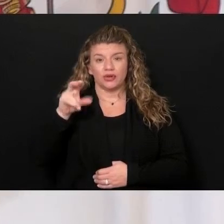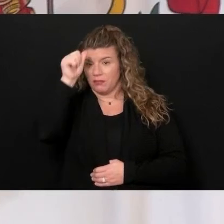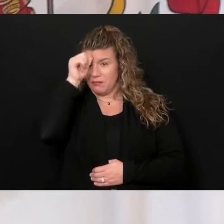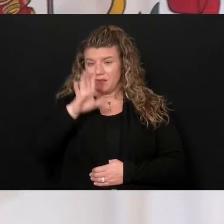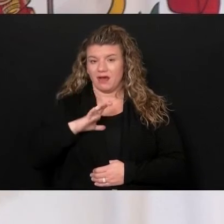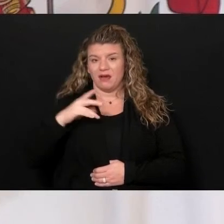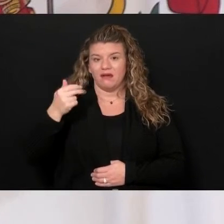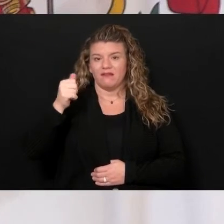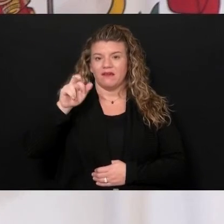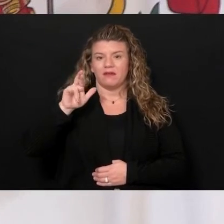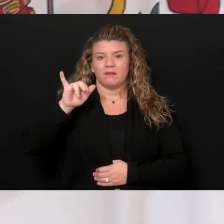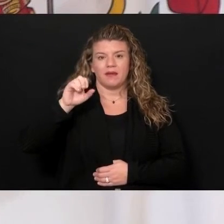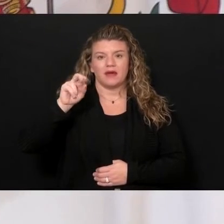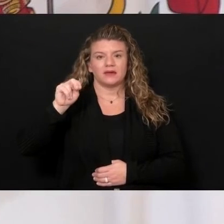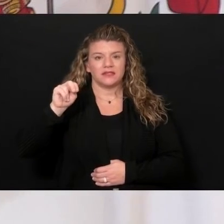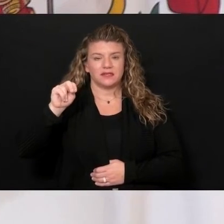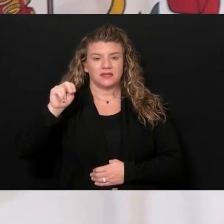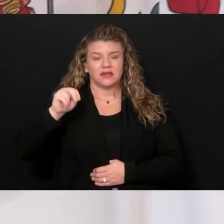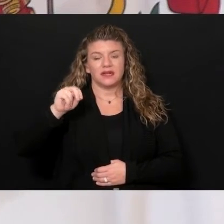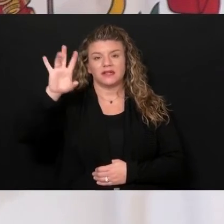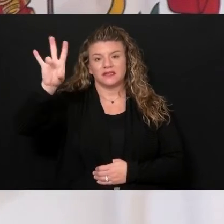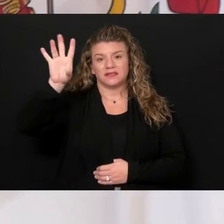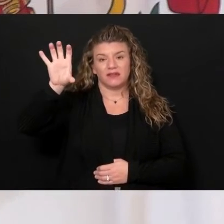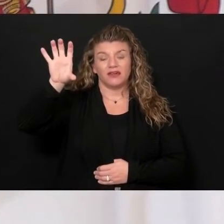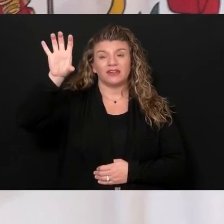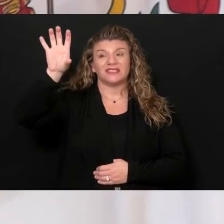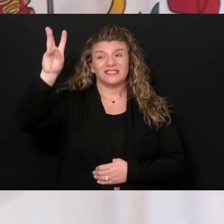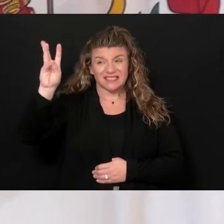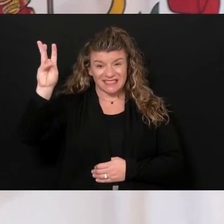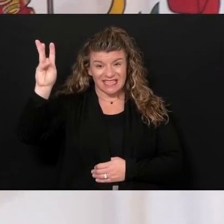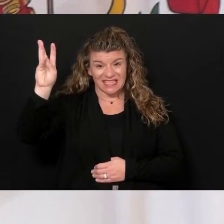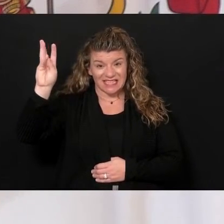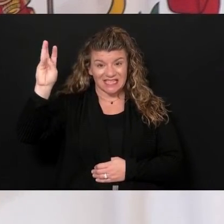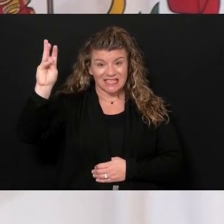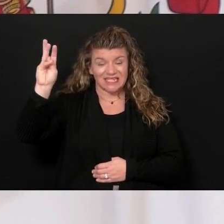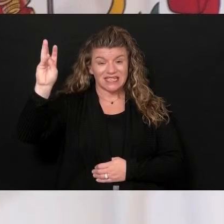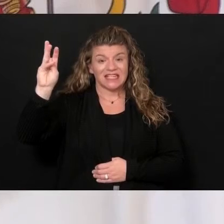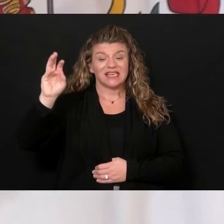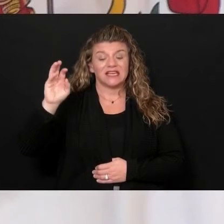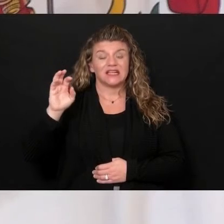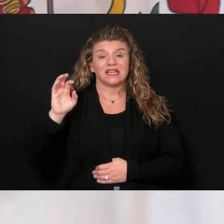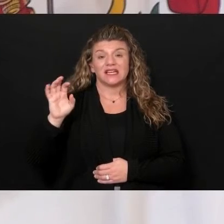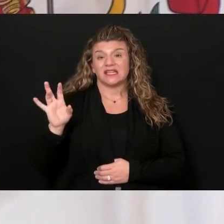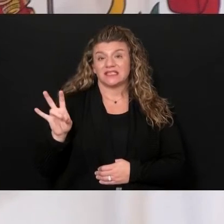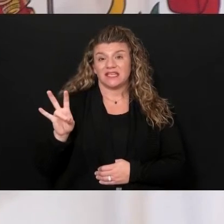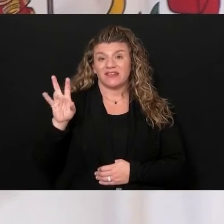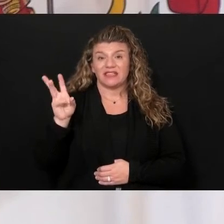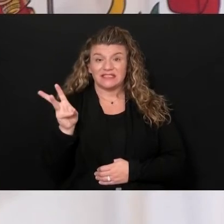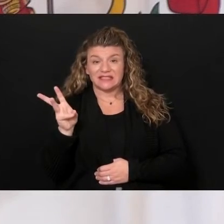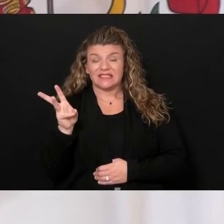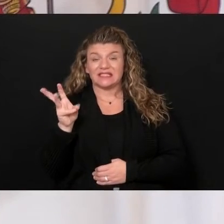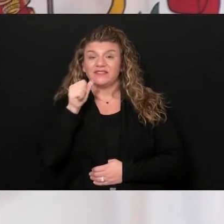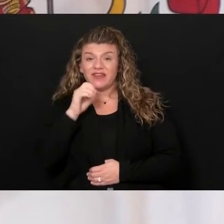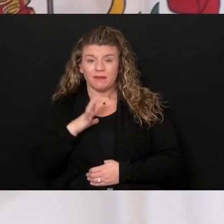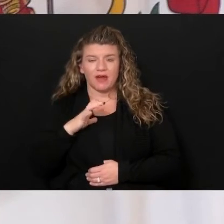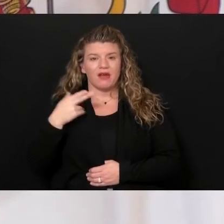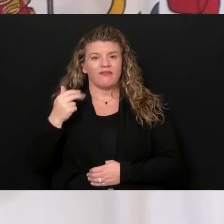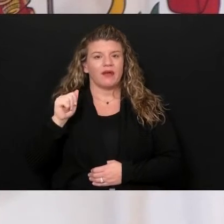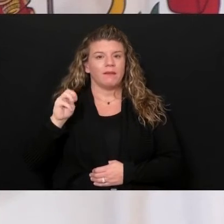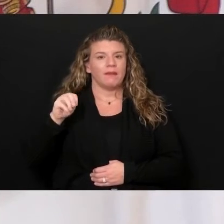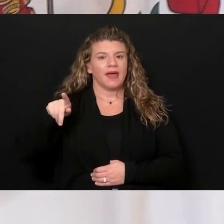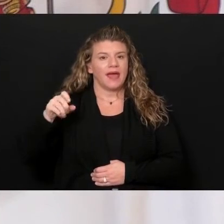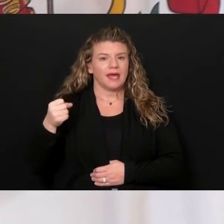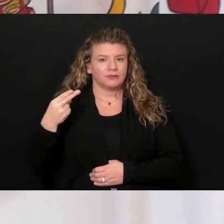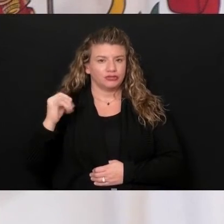male from Harrison County. Our 716th death is a 76-year-old female from Hampshire